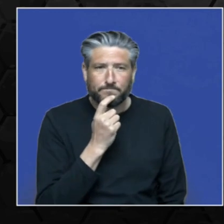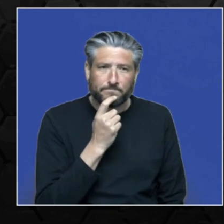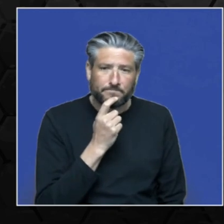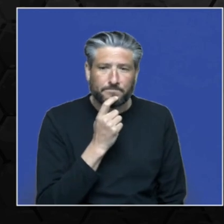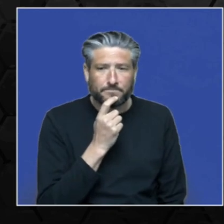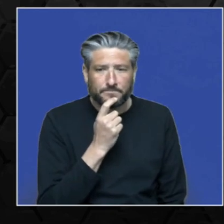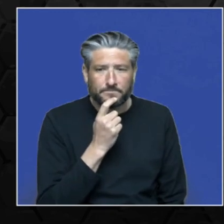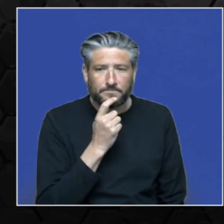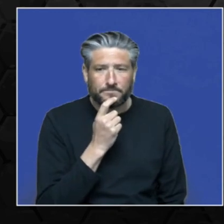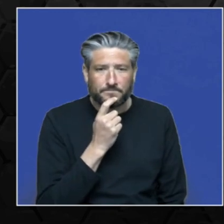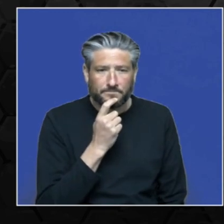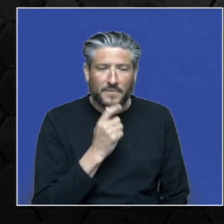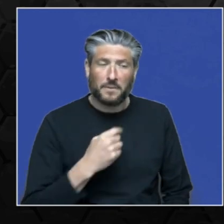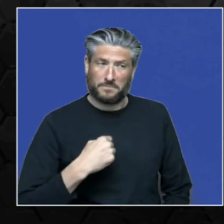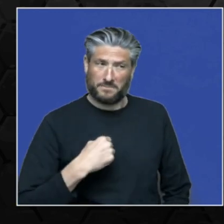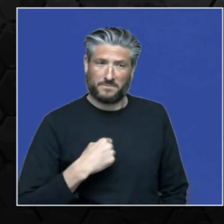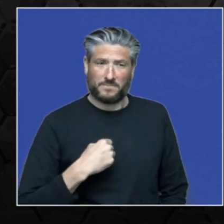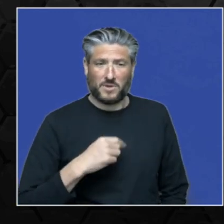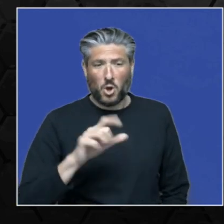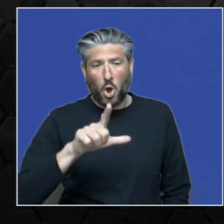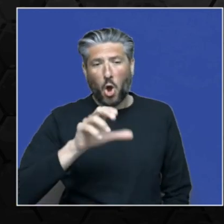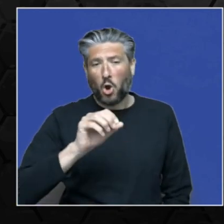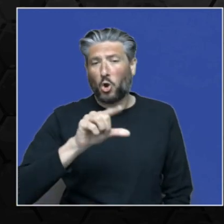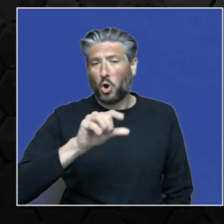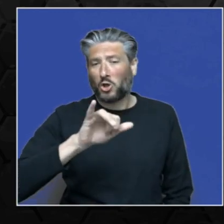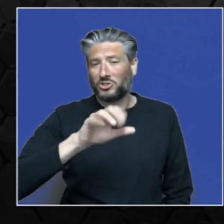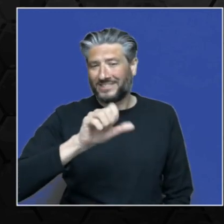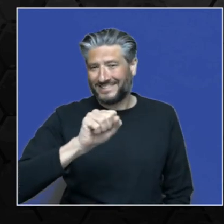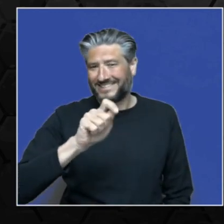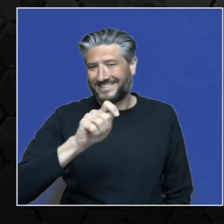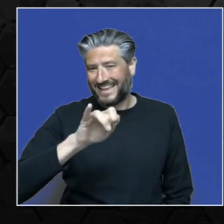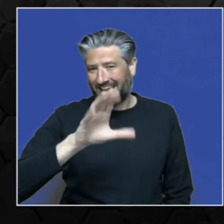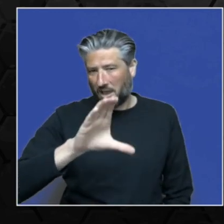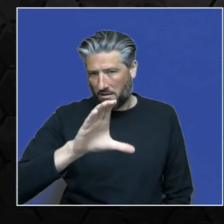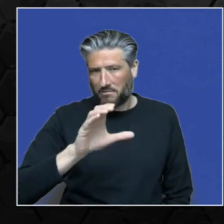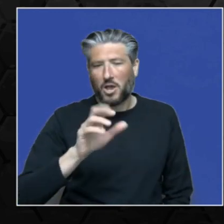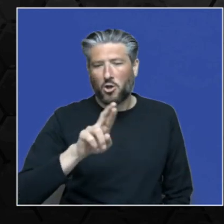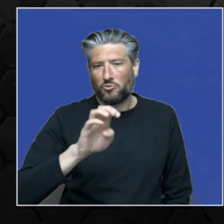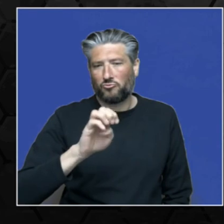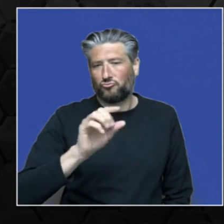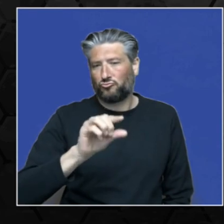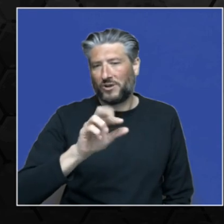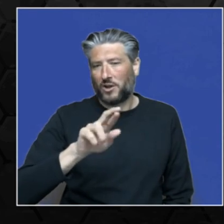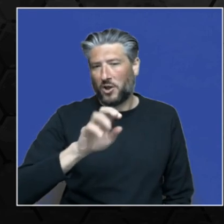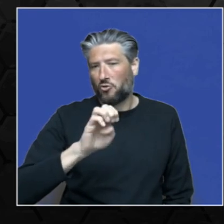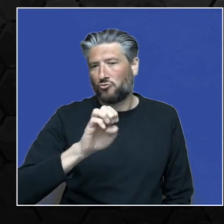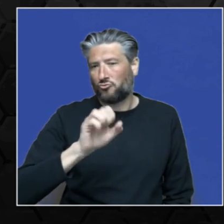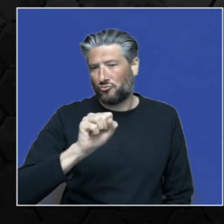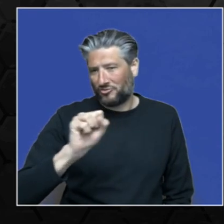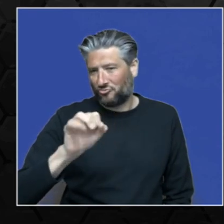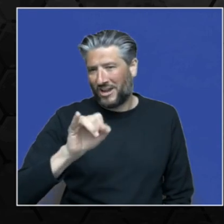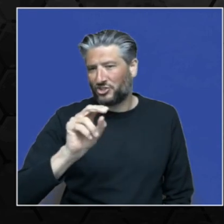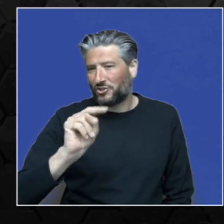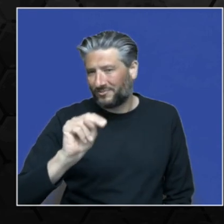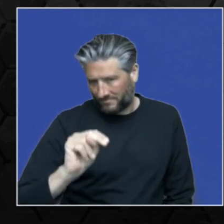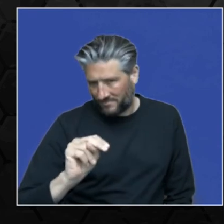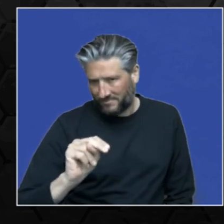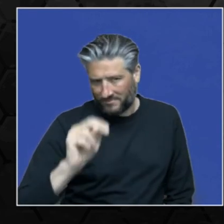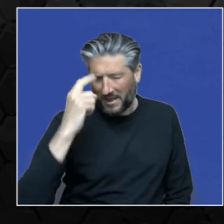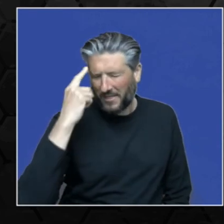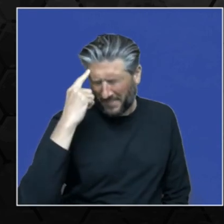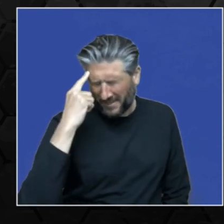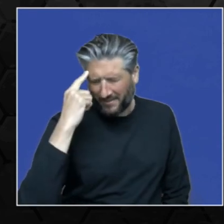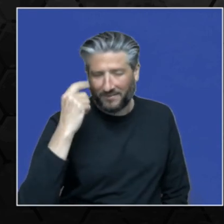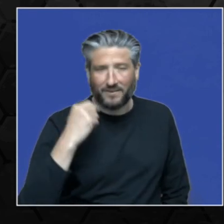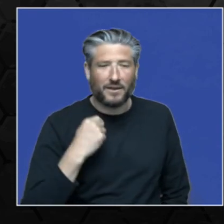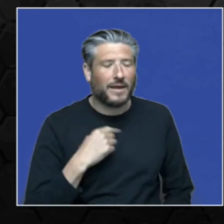logistic regression is like most used like when in the deep learning or neural network